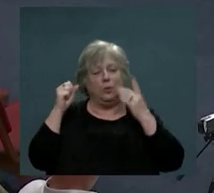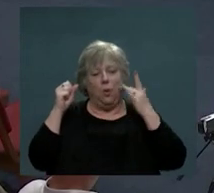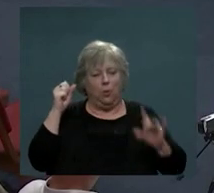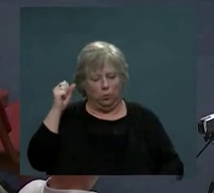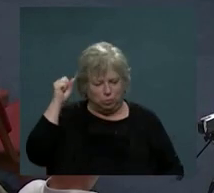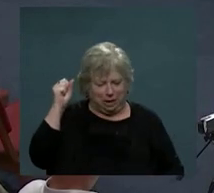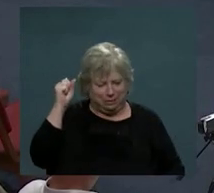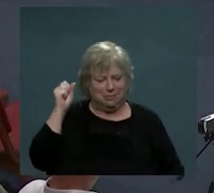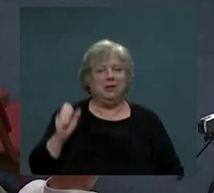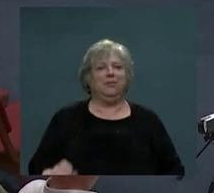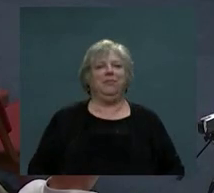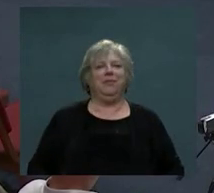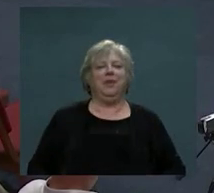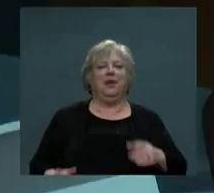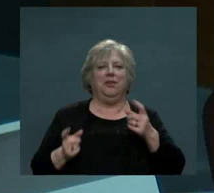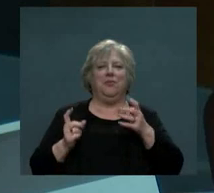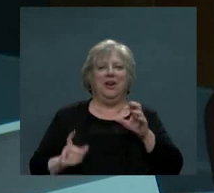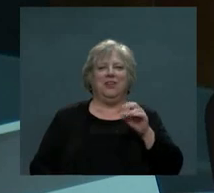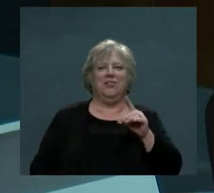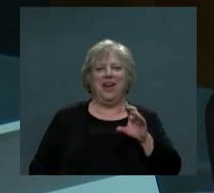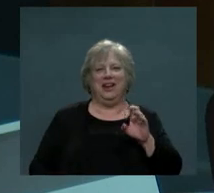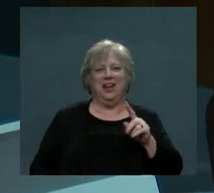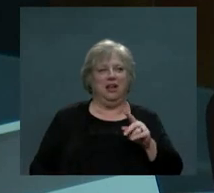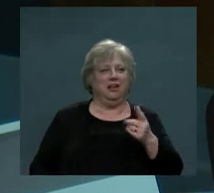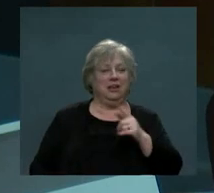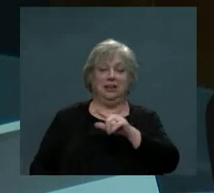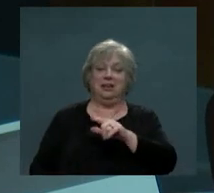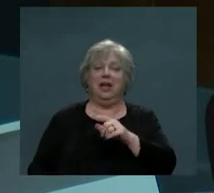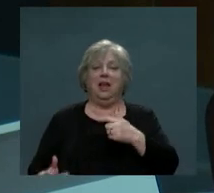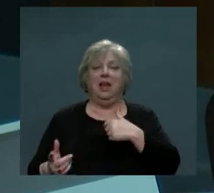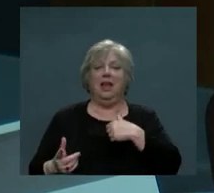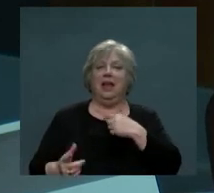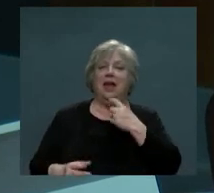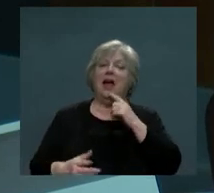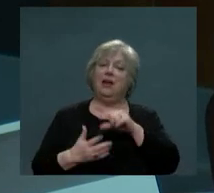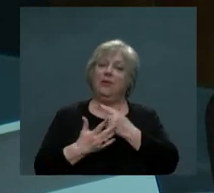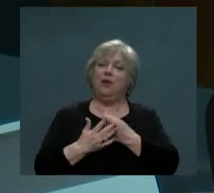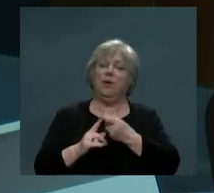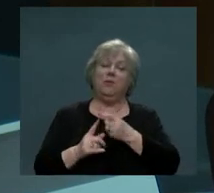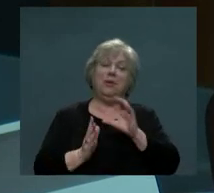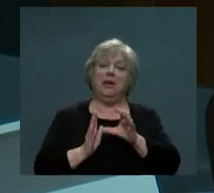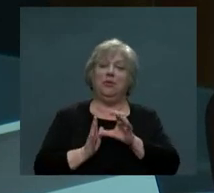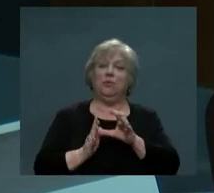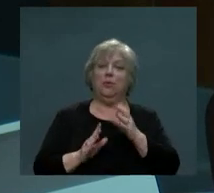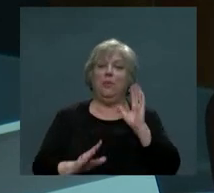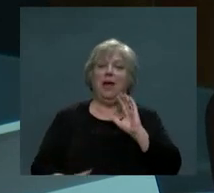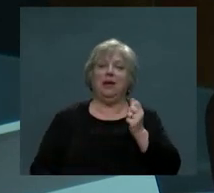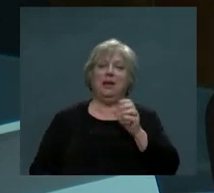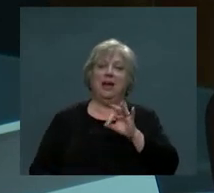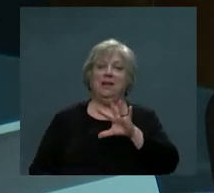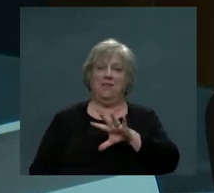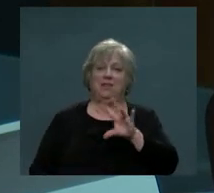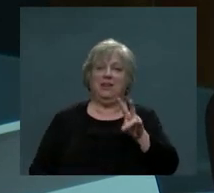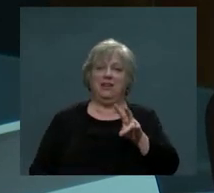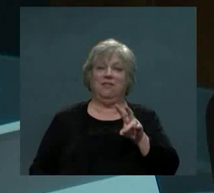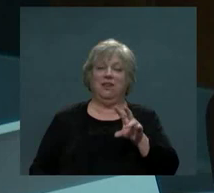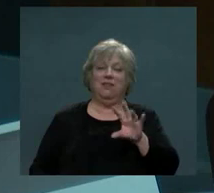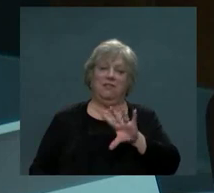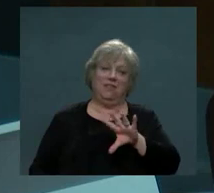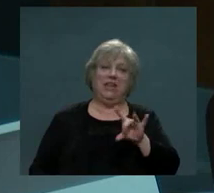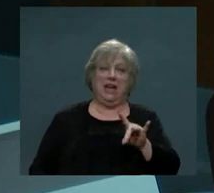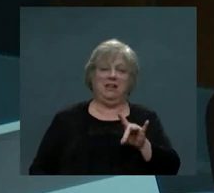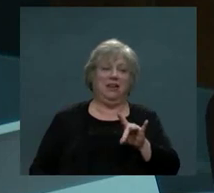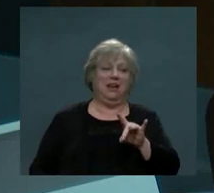Director Adcock. Yes, Mayor. I want to tell everyone that I graduated from Central High in 57-58, and at that